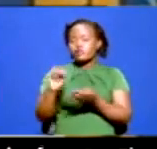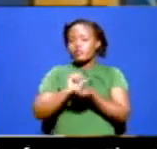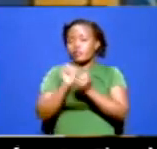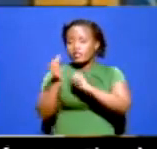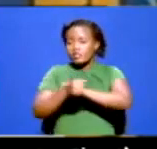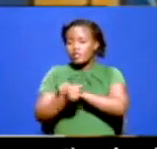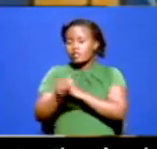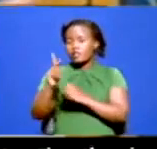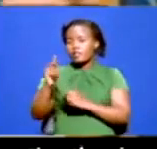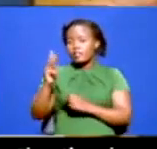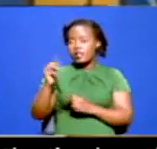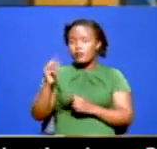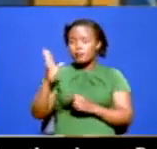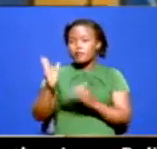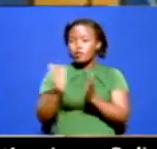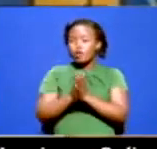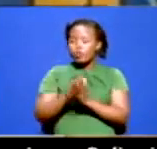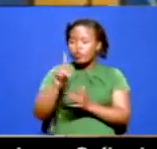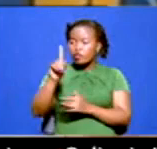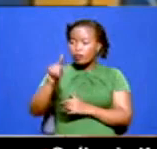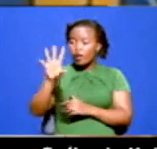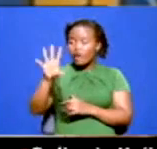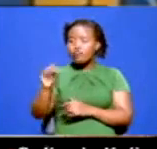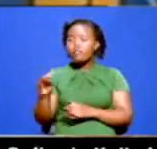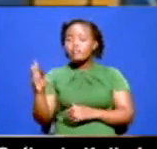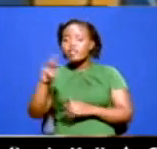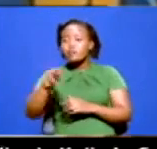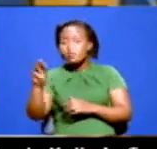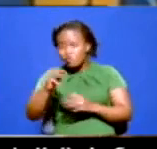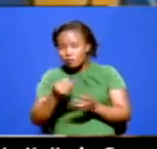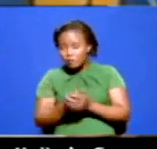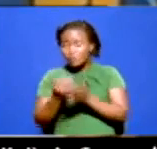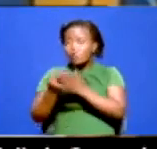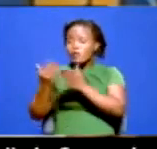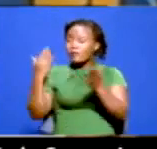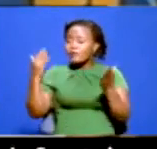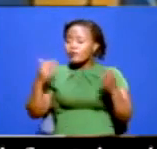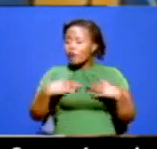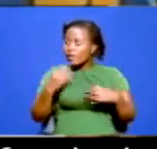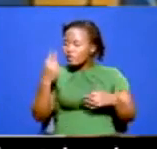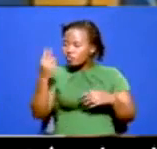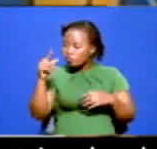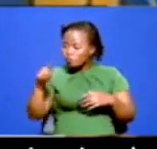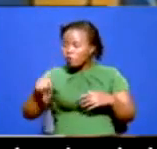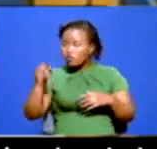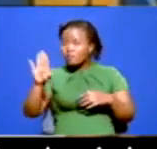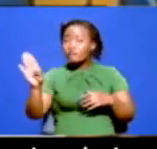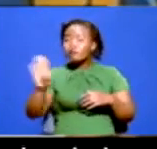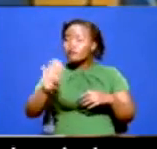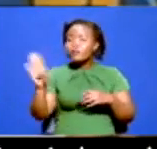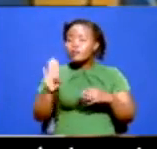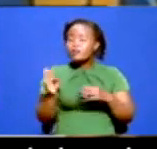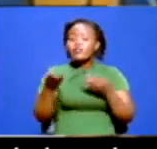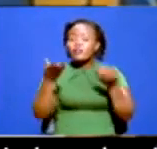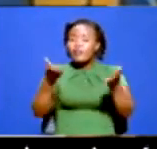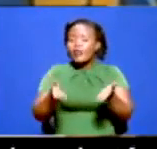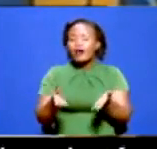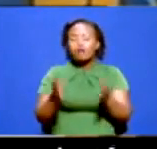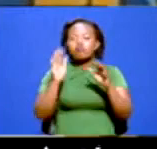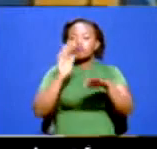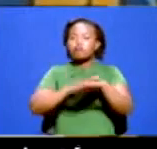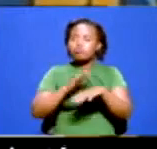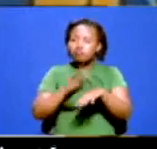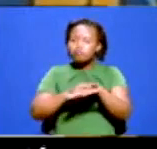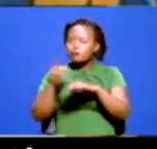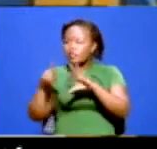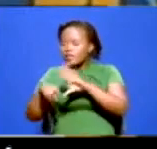shillings. There's a time they had been given a 1.5 billion and they couldn't do it. And today, I don't know whether you've been there, you should go there and get